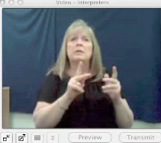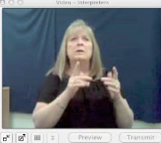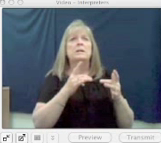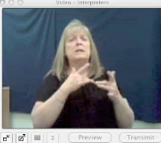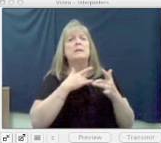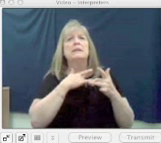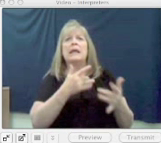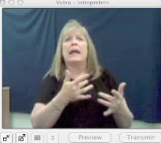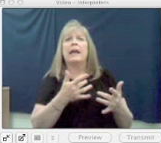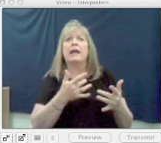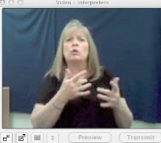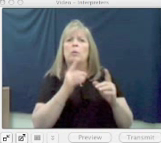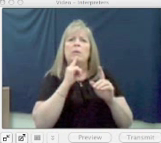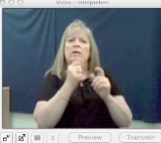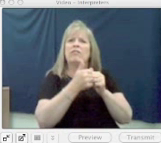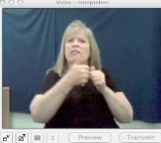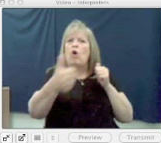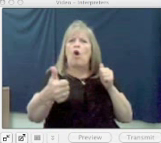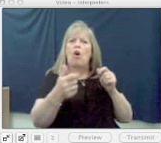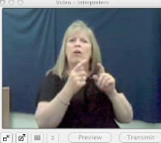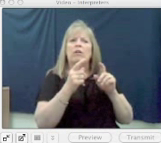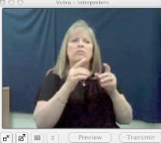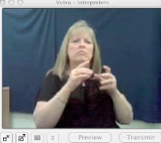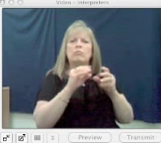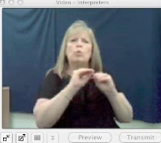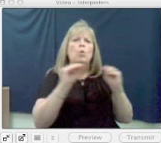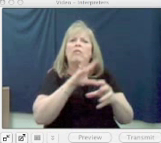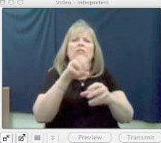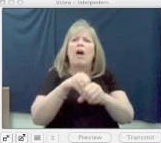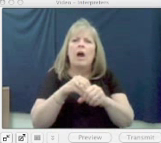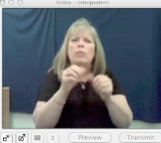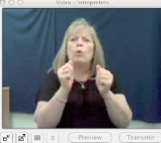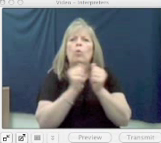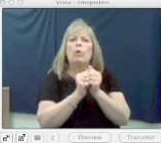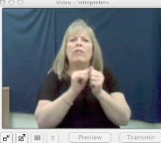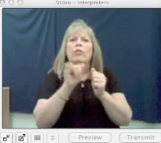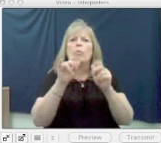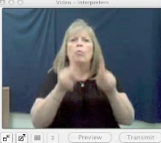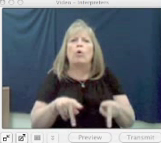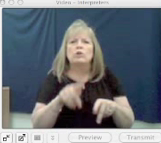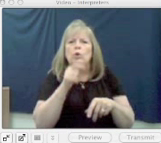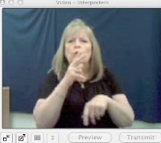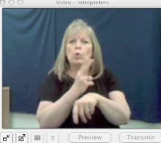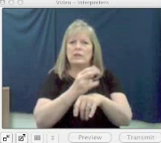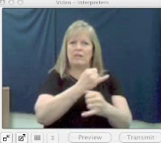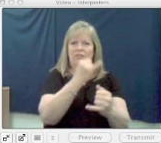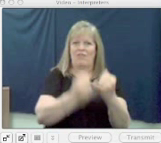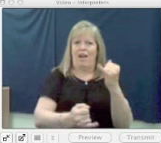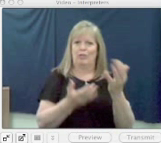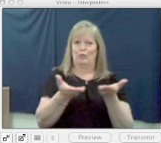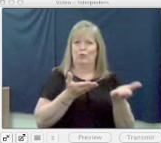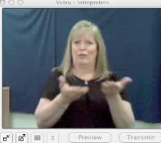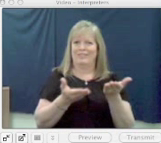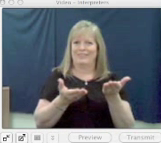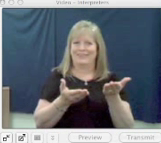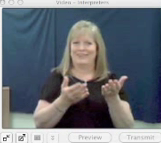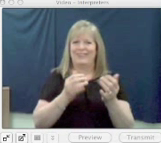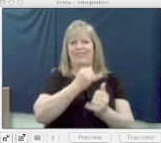from the consumer or the person who receives the end product or the end service.